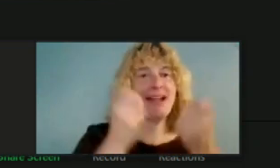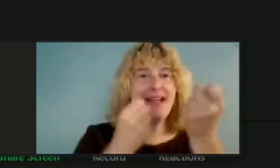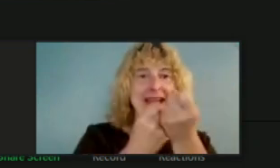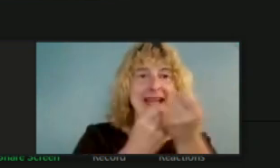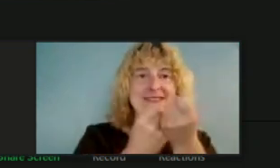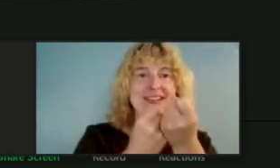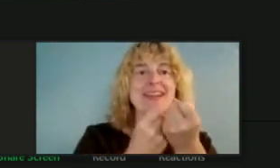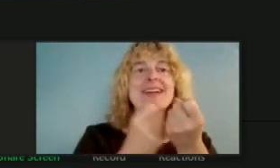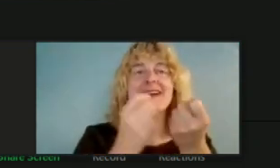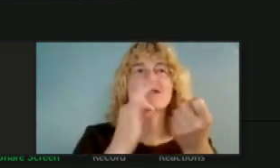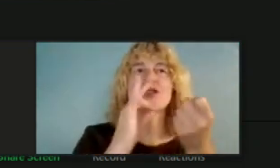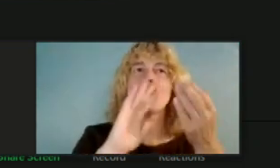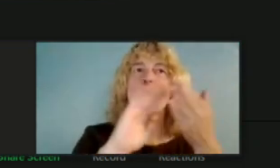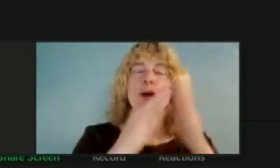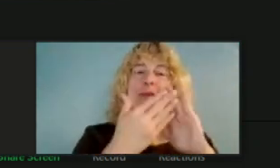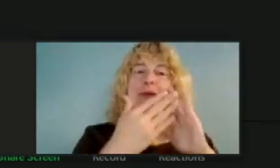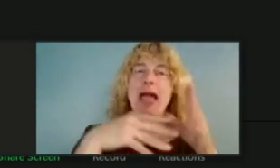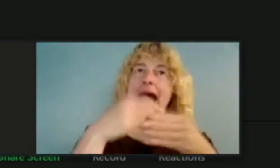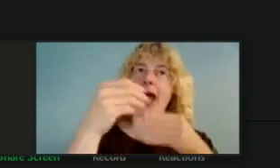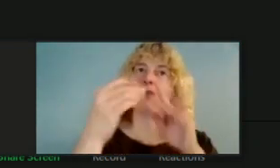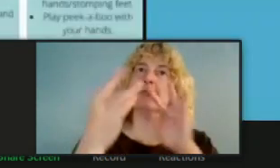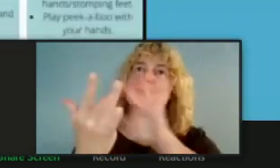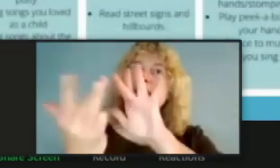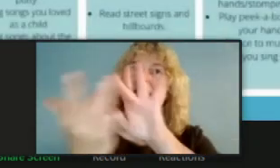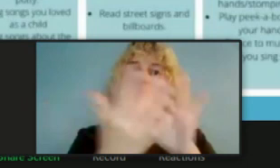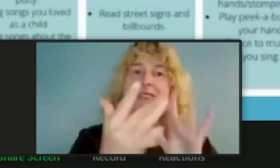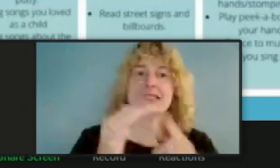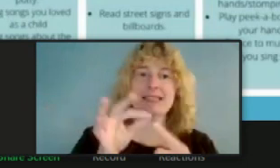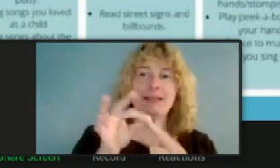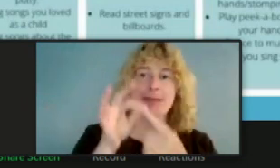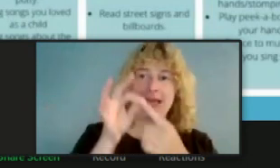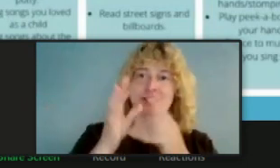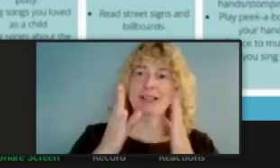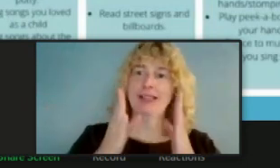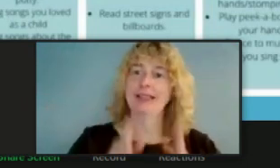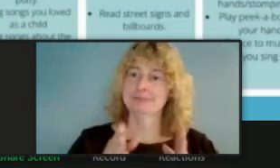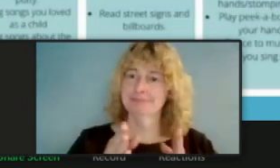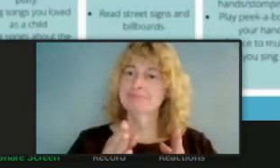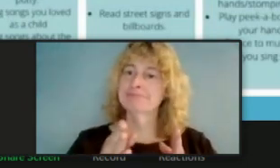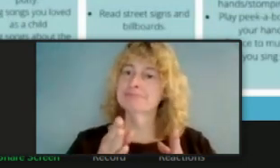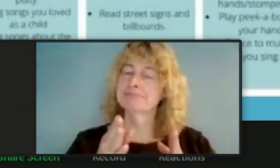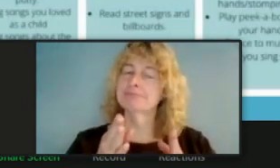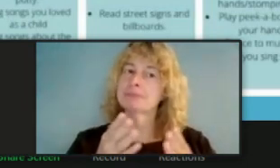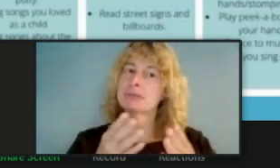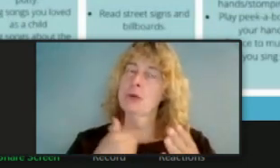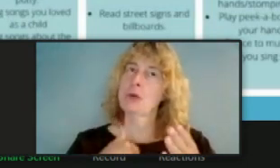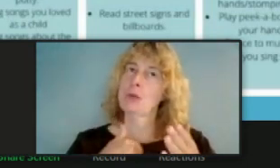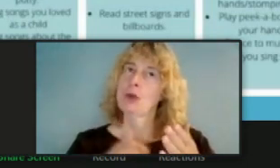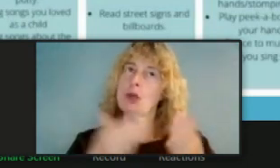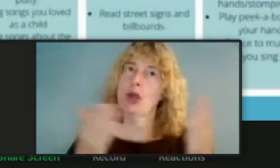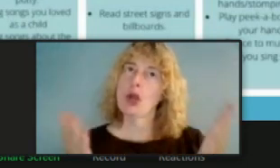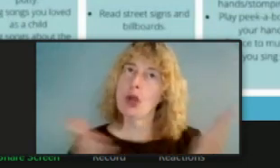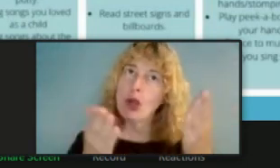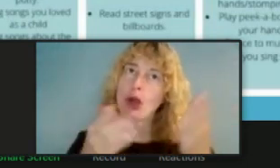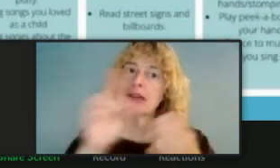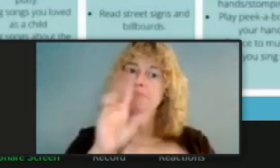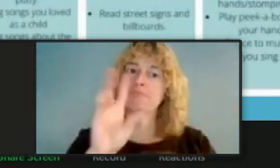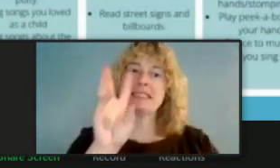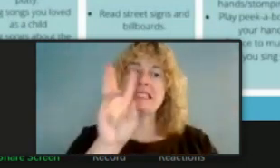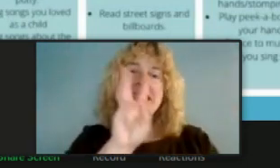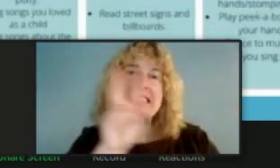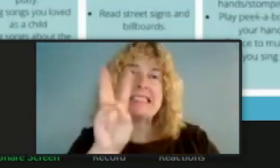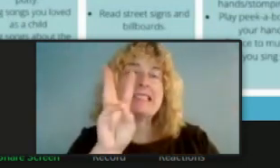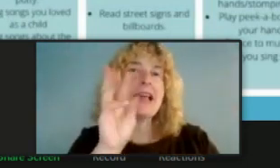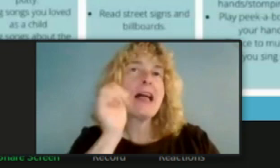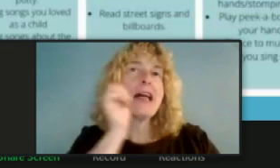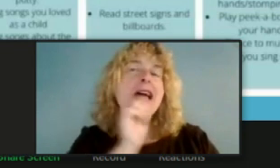community outreach specialist. Excuse me, I'm nervous. And so we are encouraging our 60 days. We are